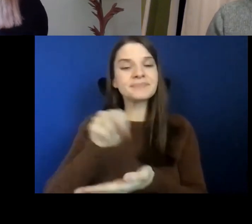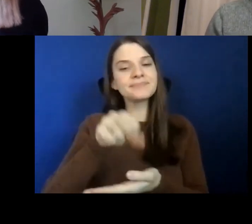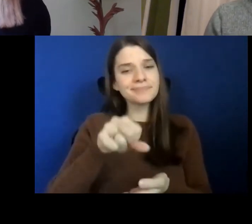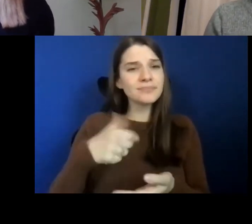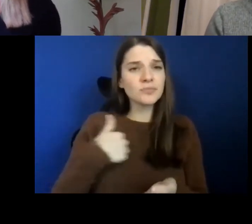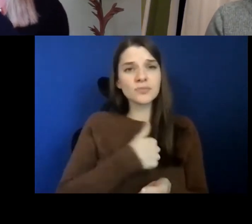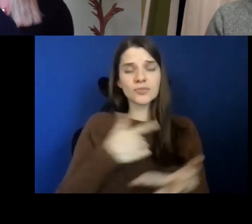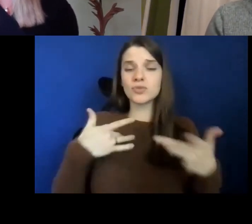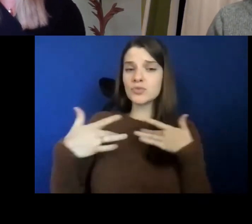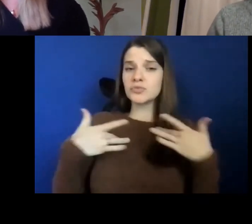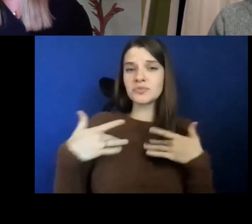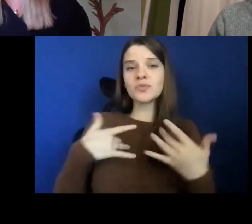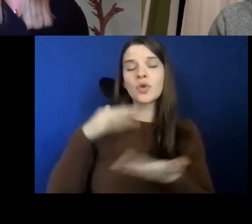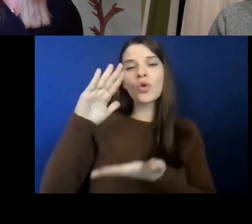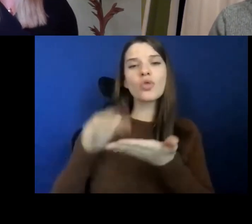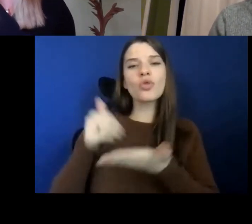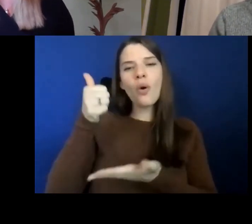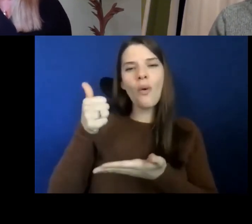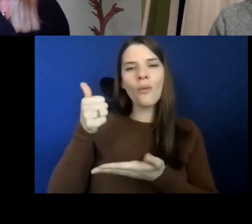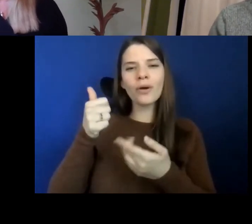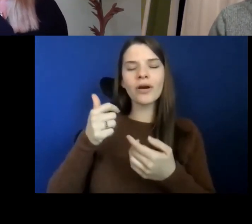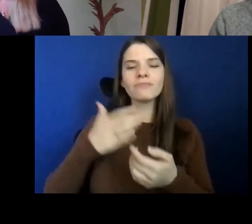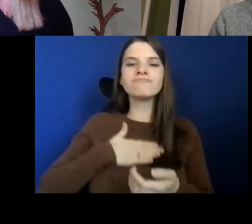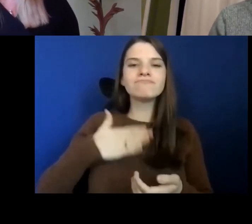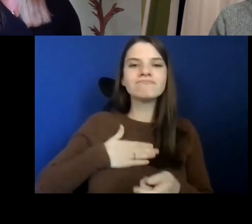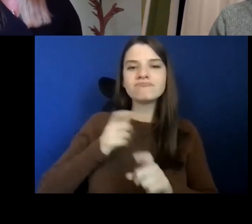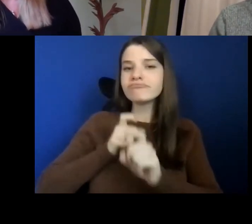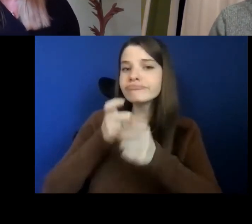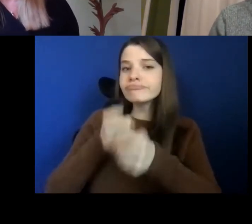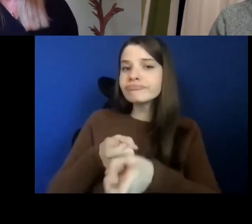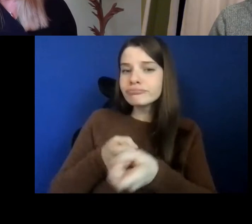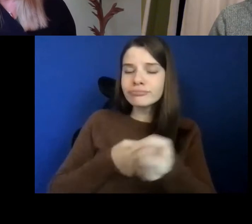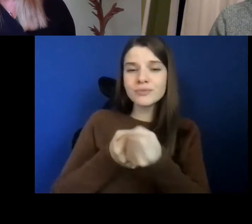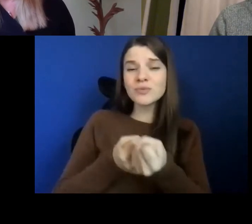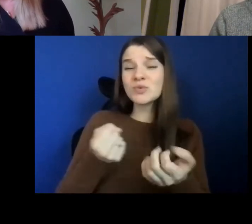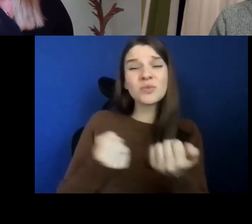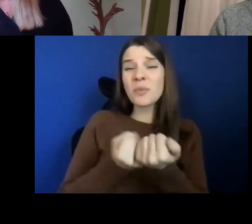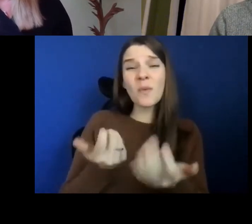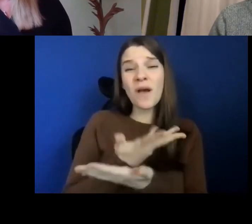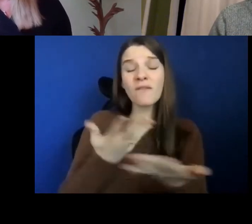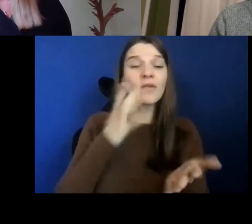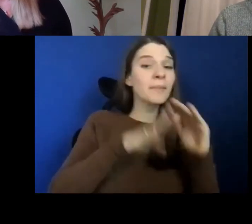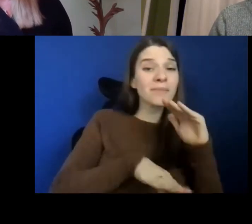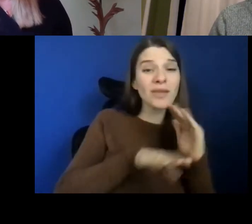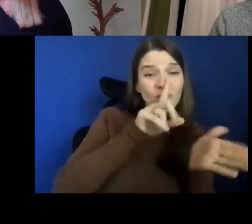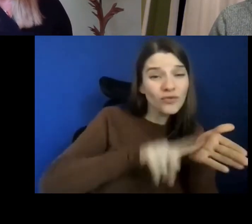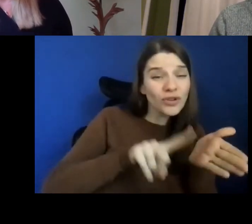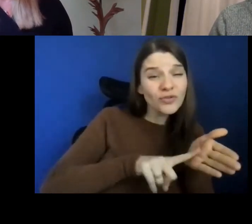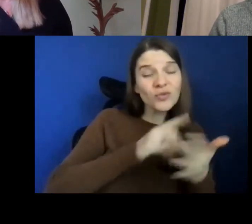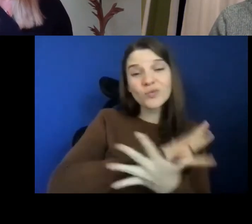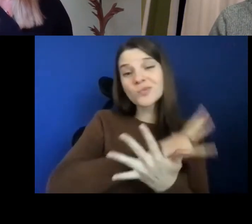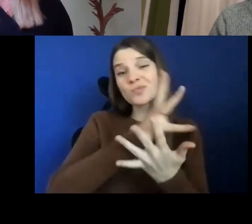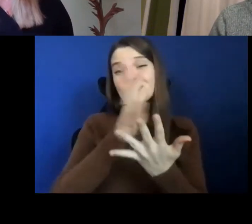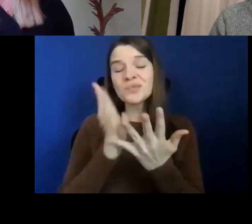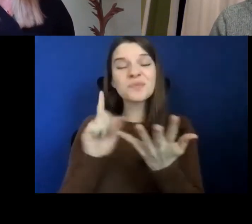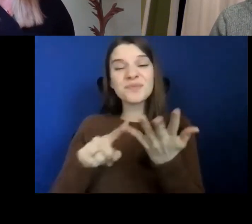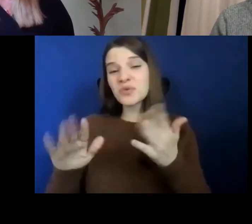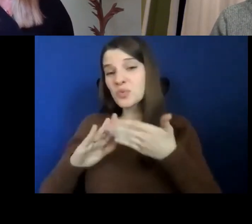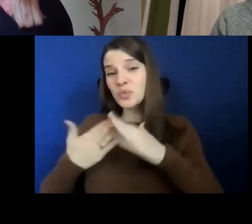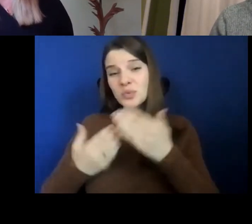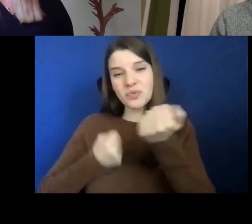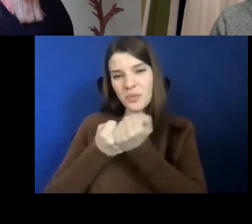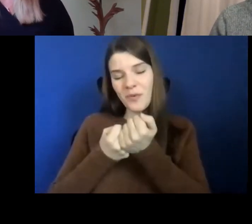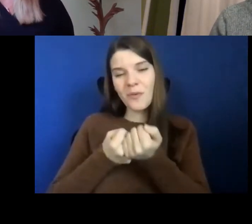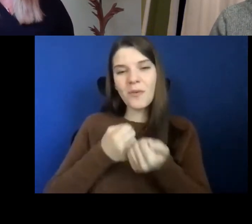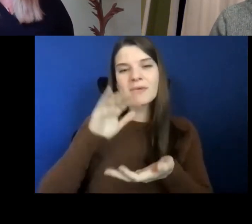there's lower philanthropic funds to support everything from basic research to community support.